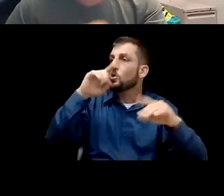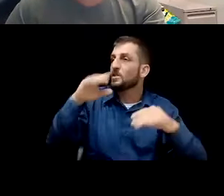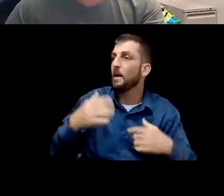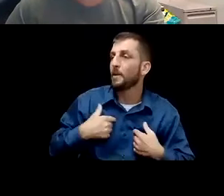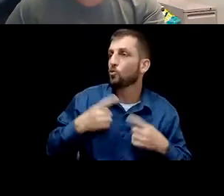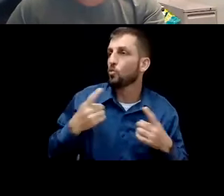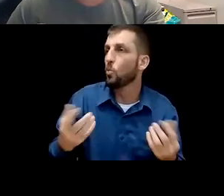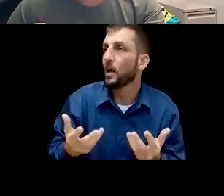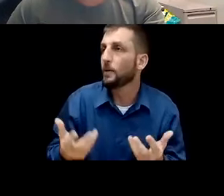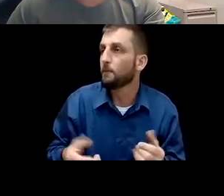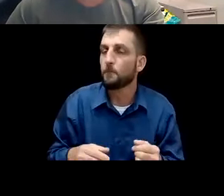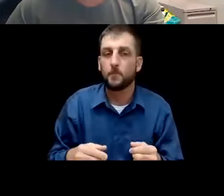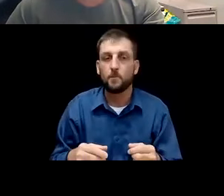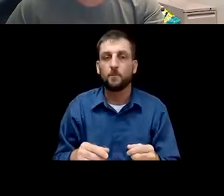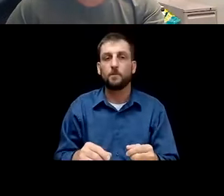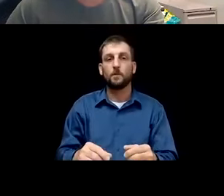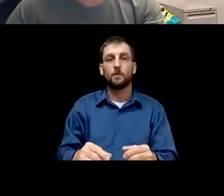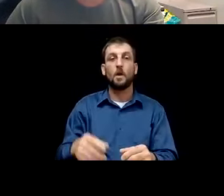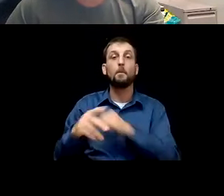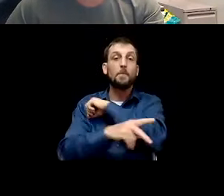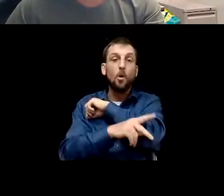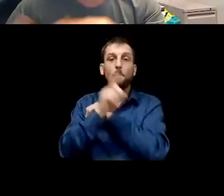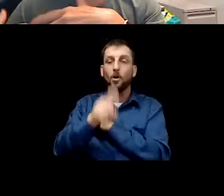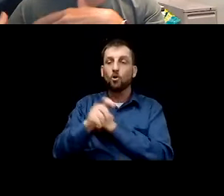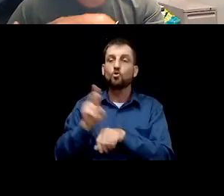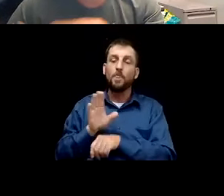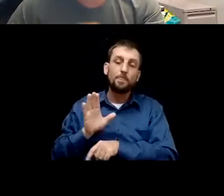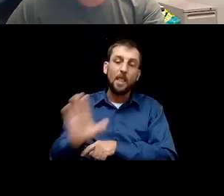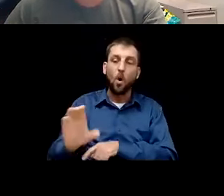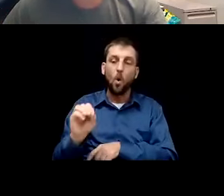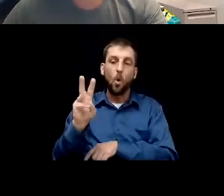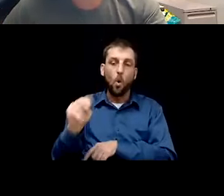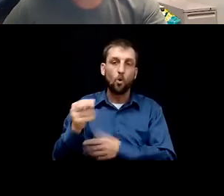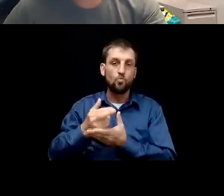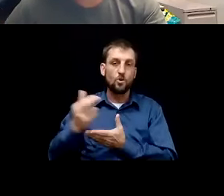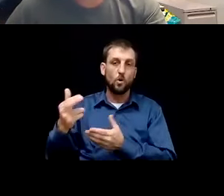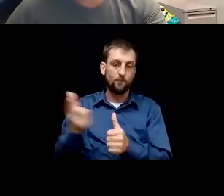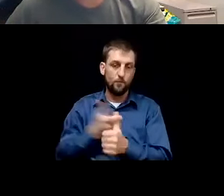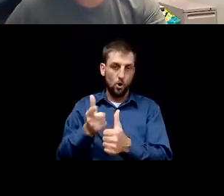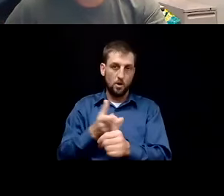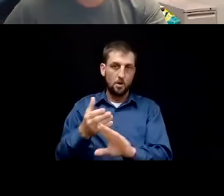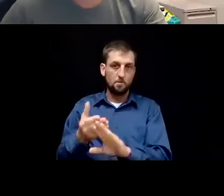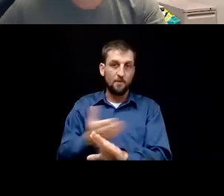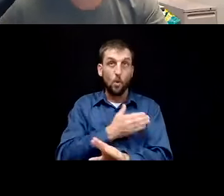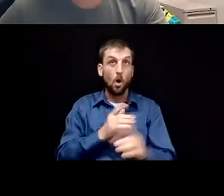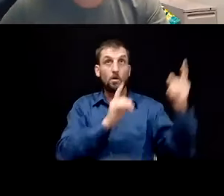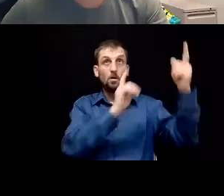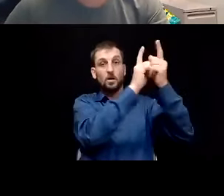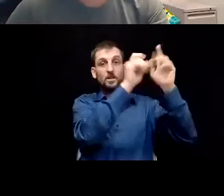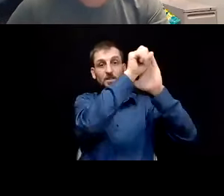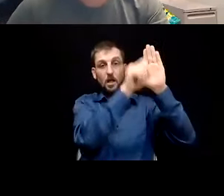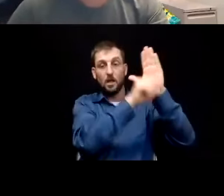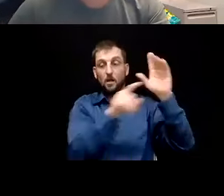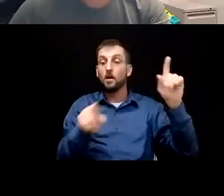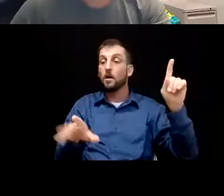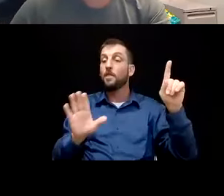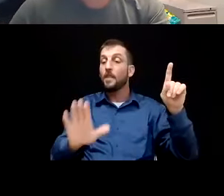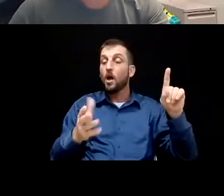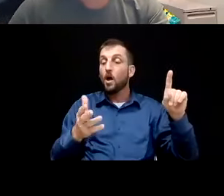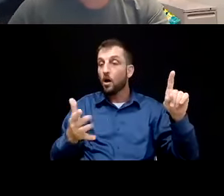Part of parishes, they must use their own resources before they come to the state for assistance. Once they've exhausted their resources, then they can